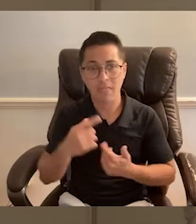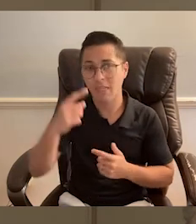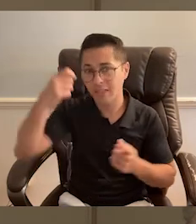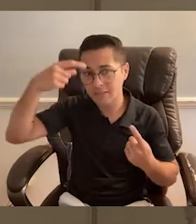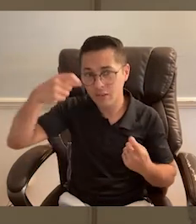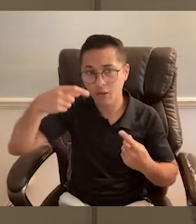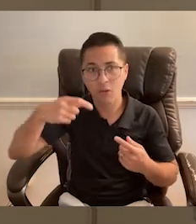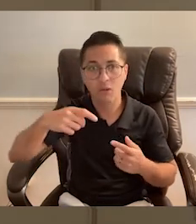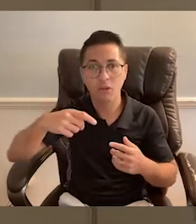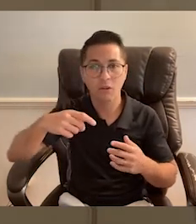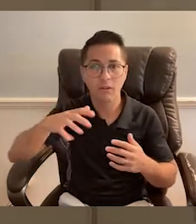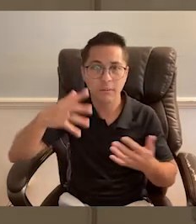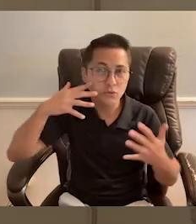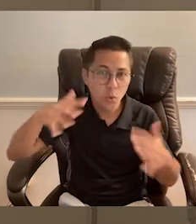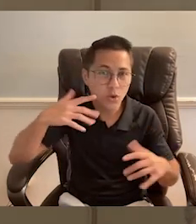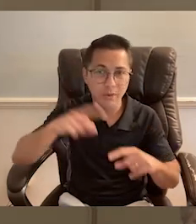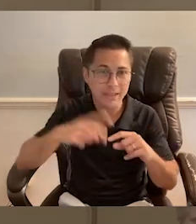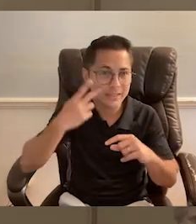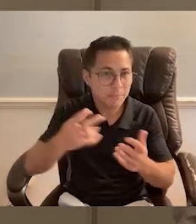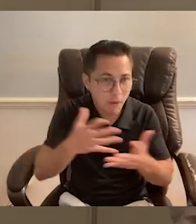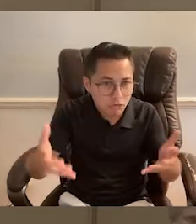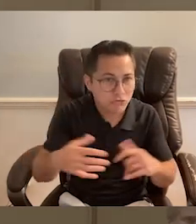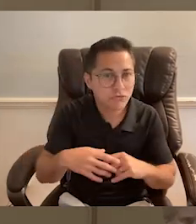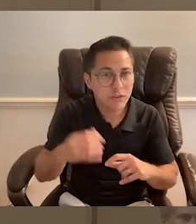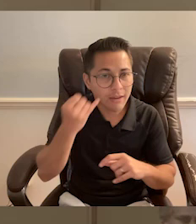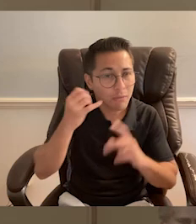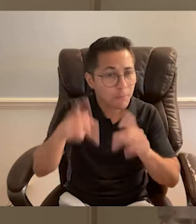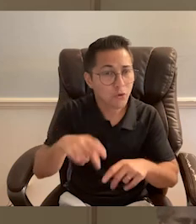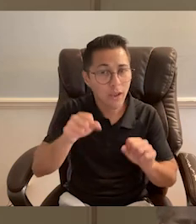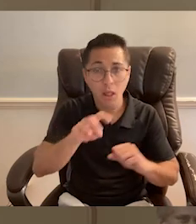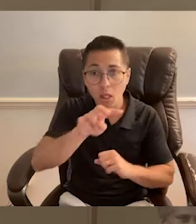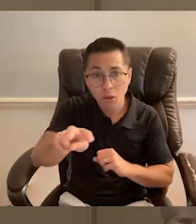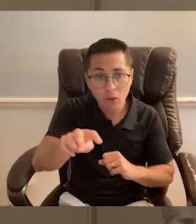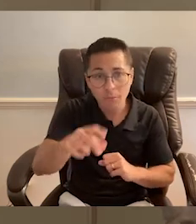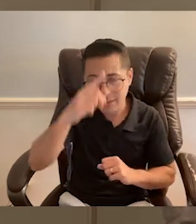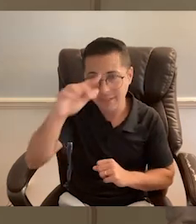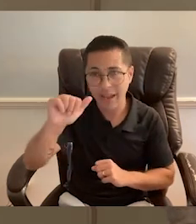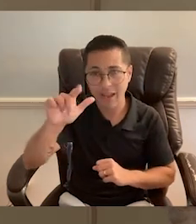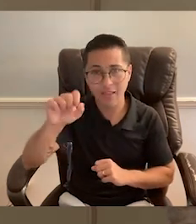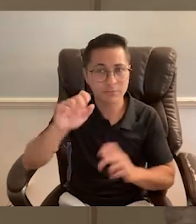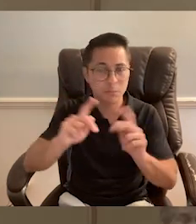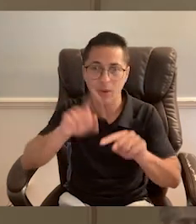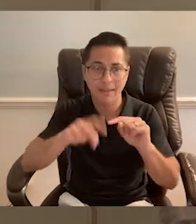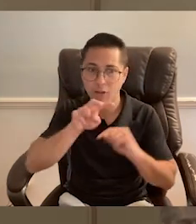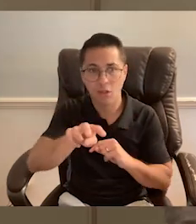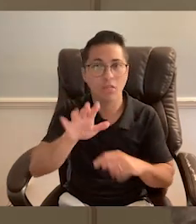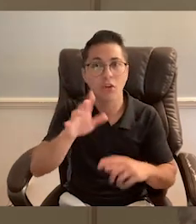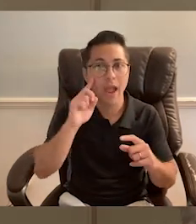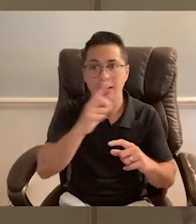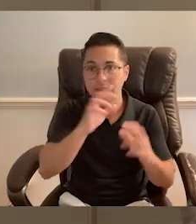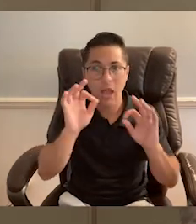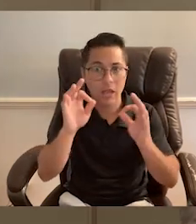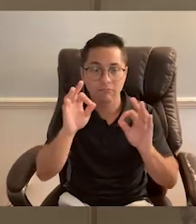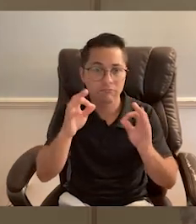device, is very challenging. So the VA has actually revamped and looking at, they actually hired